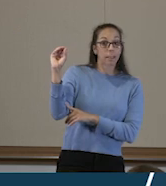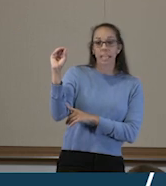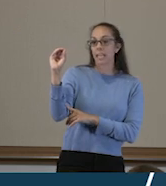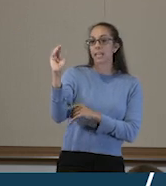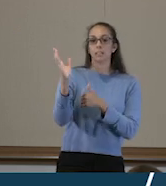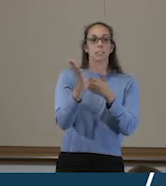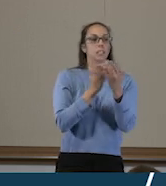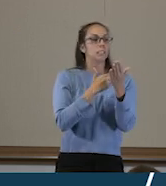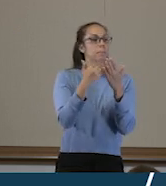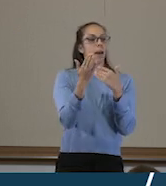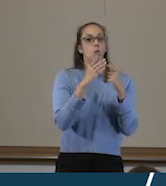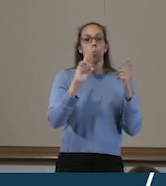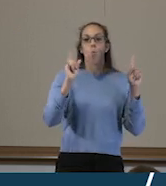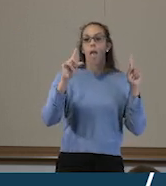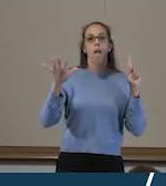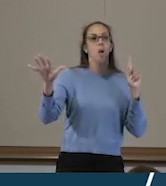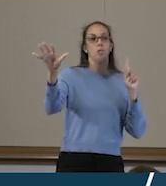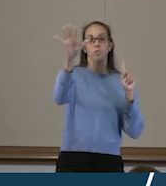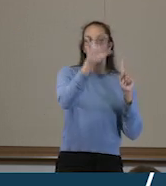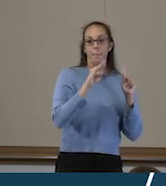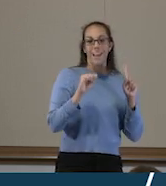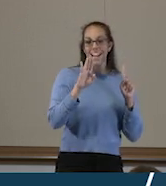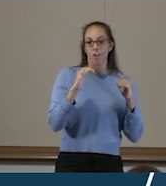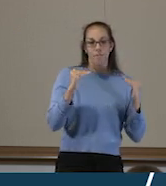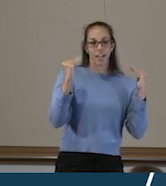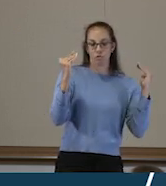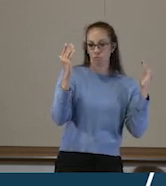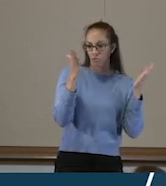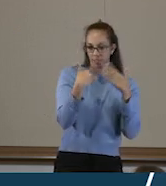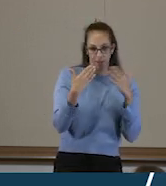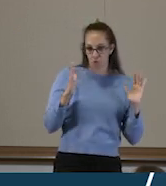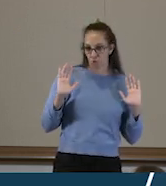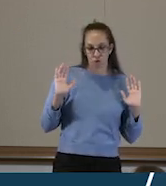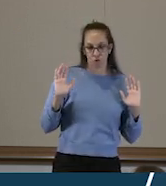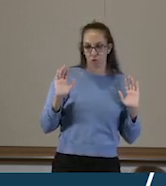the Medicare Advantage plan is, doesn't matter.